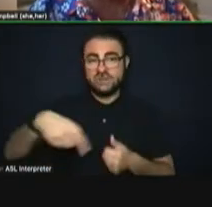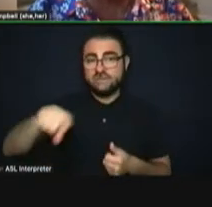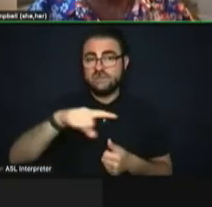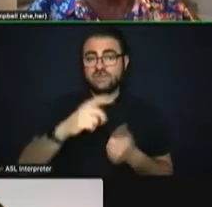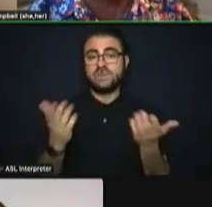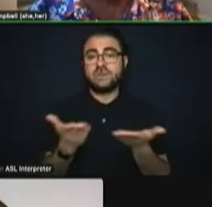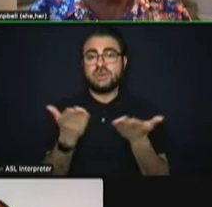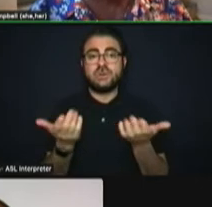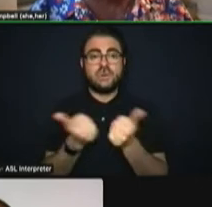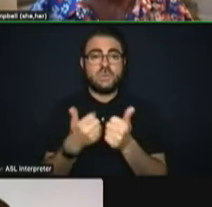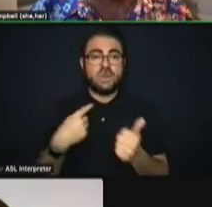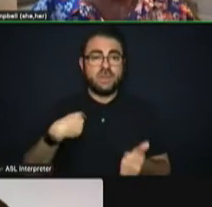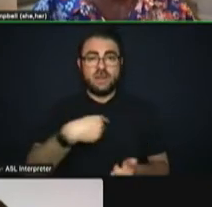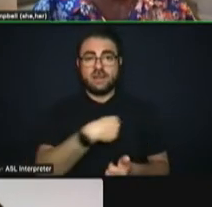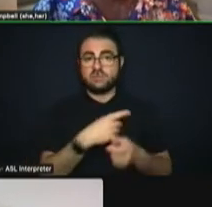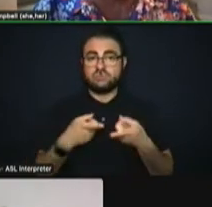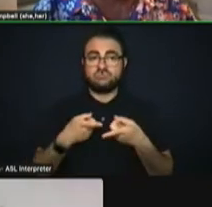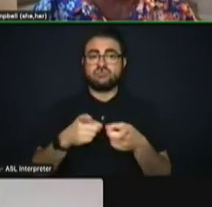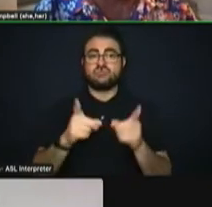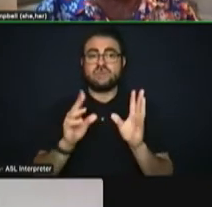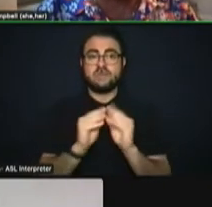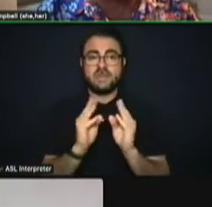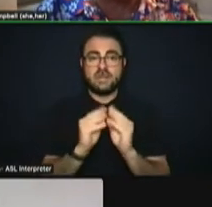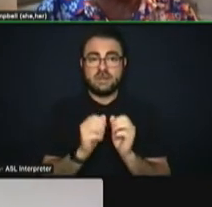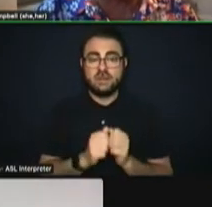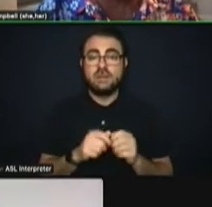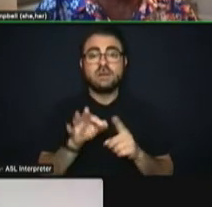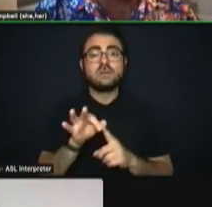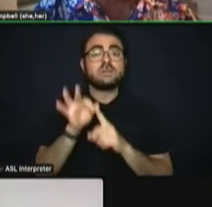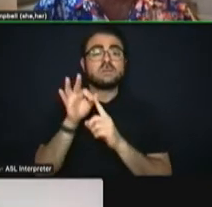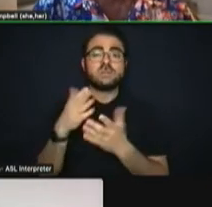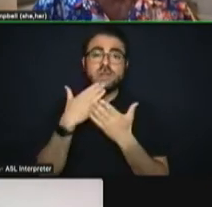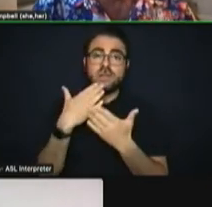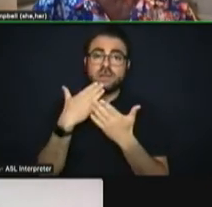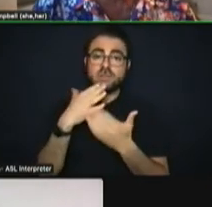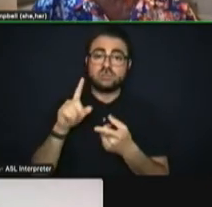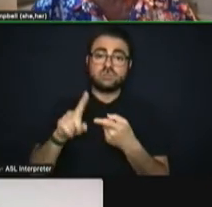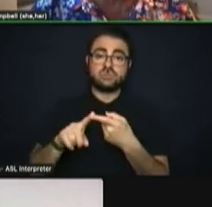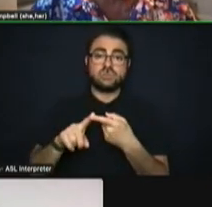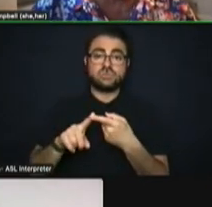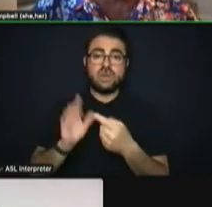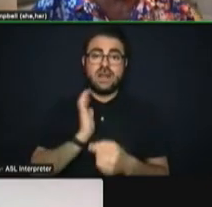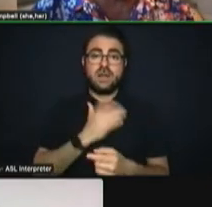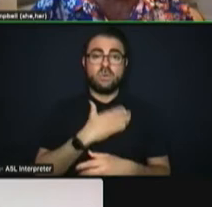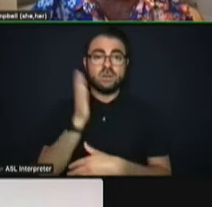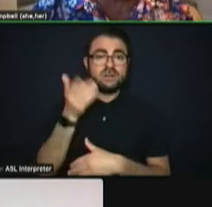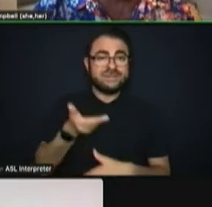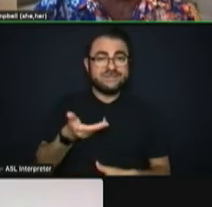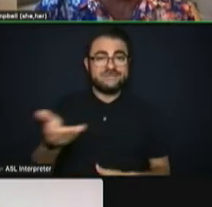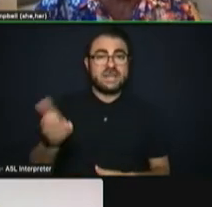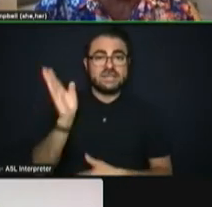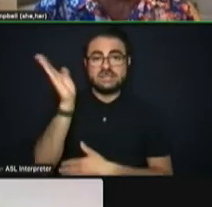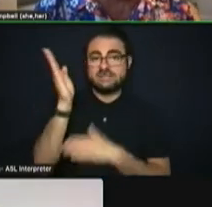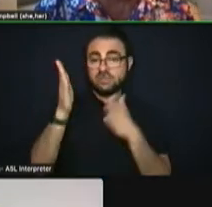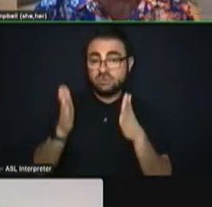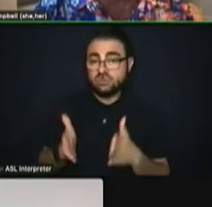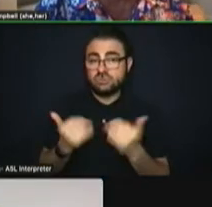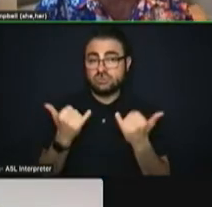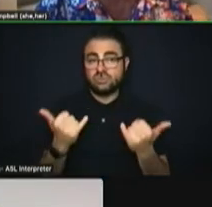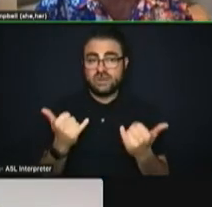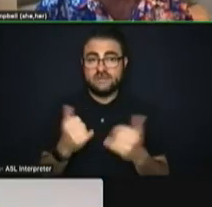us in our meeting. And special thanks go out to our speakers that came here today,